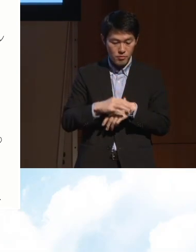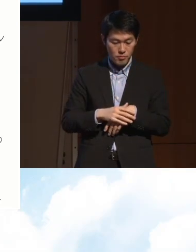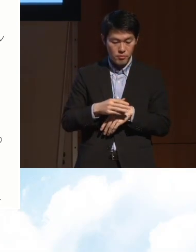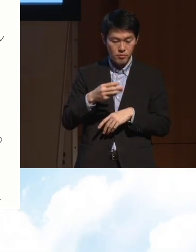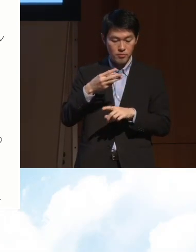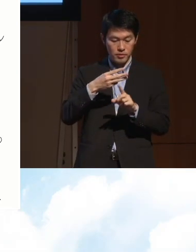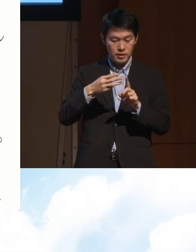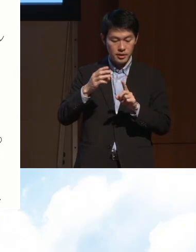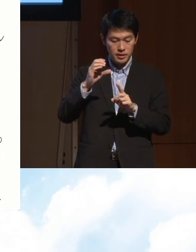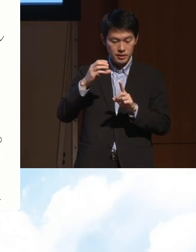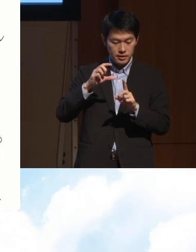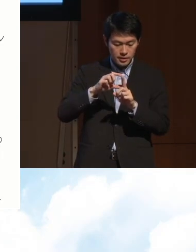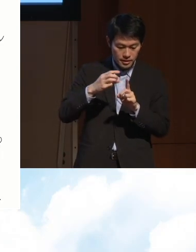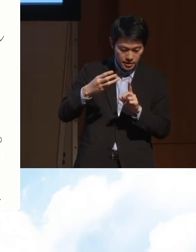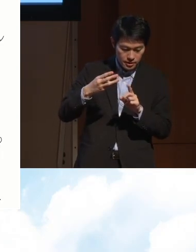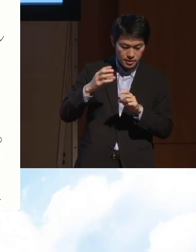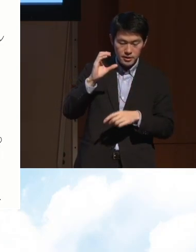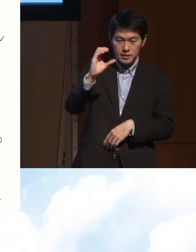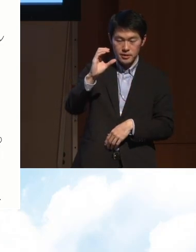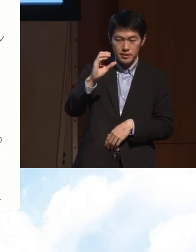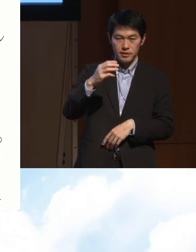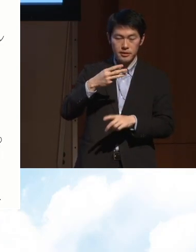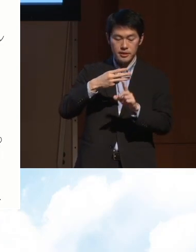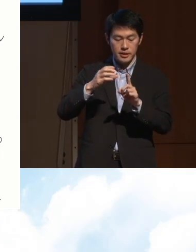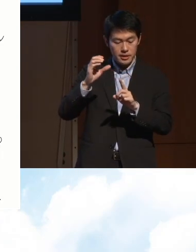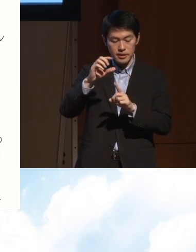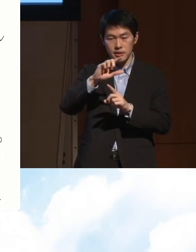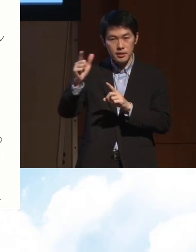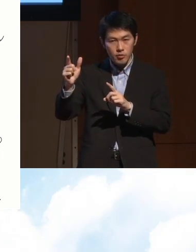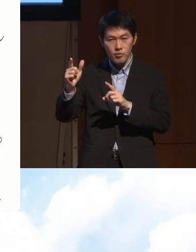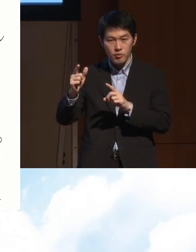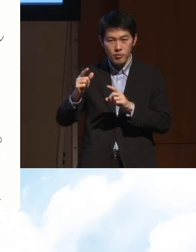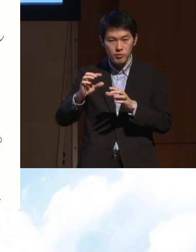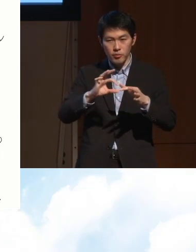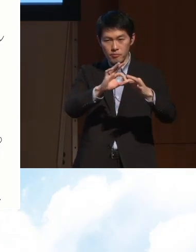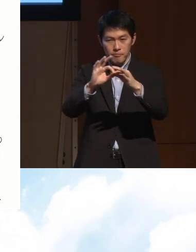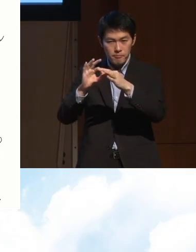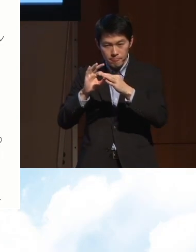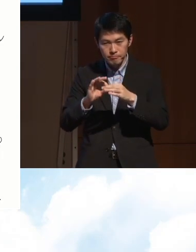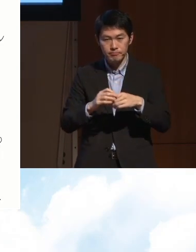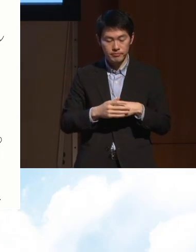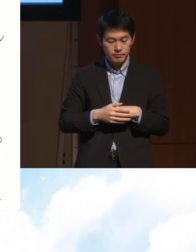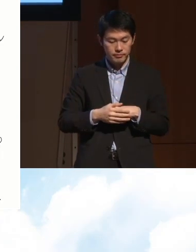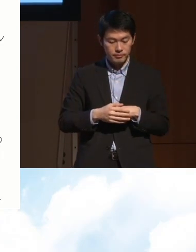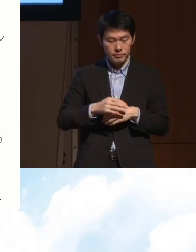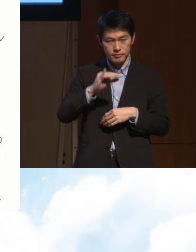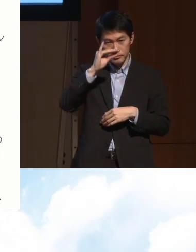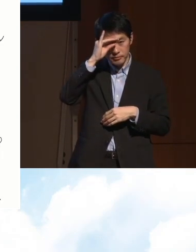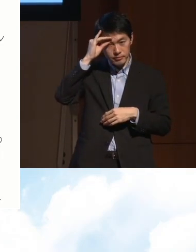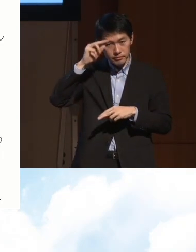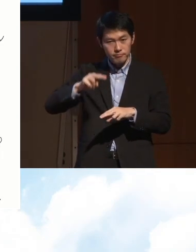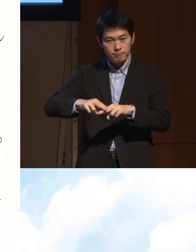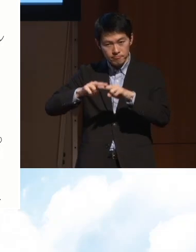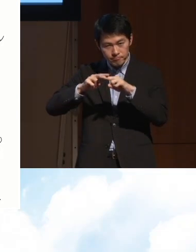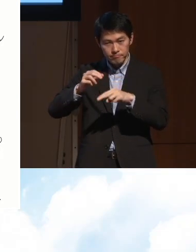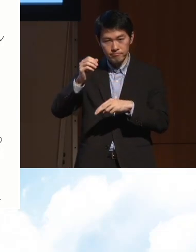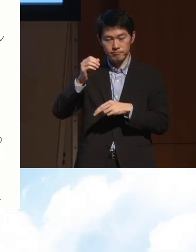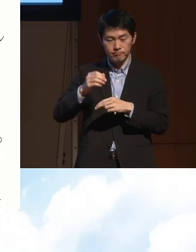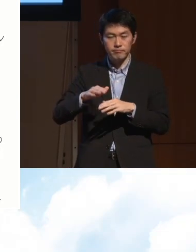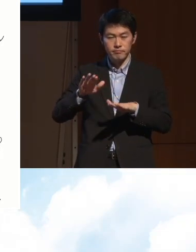for strengthening intelligence, and with varieties of institute and network for